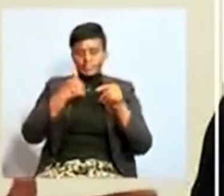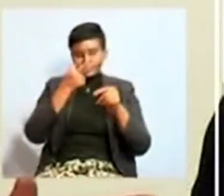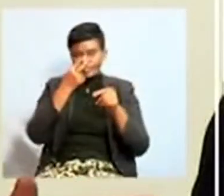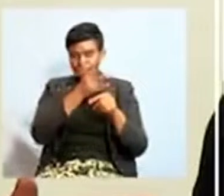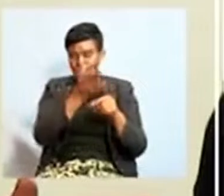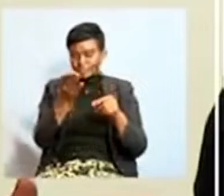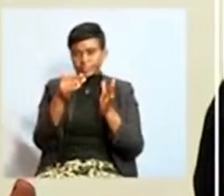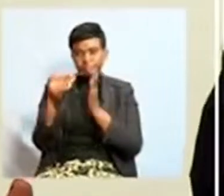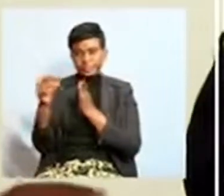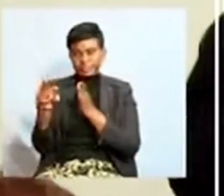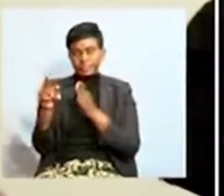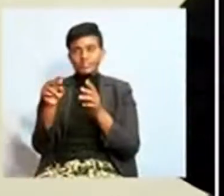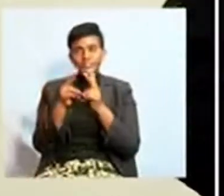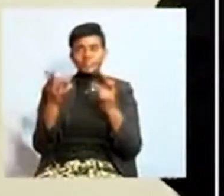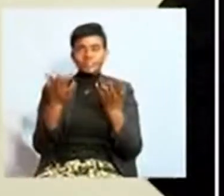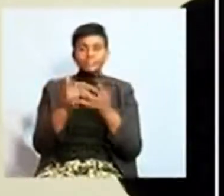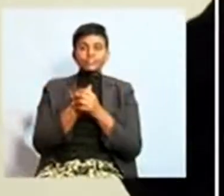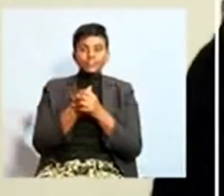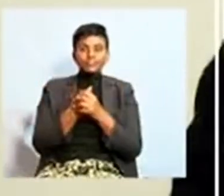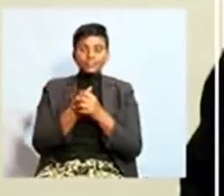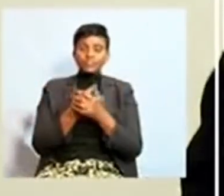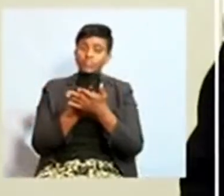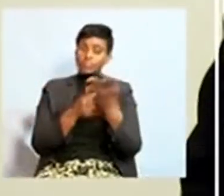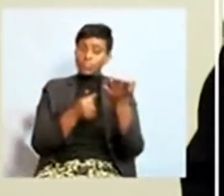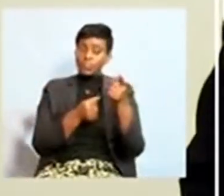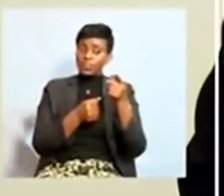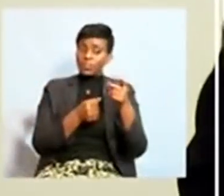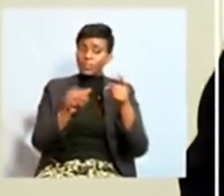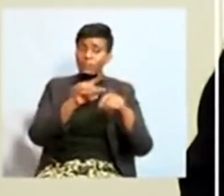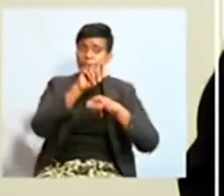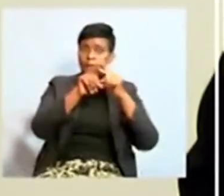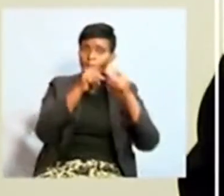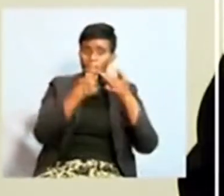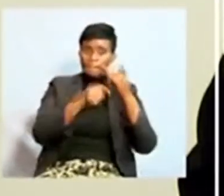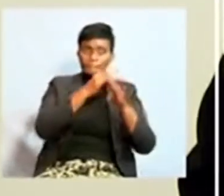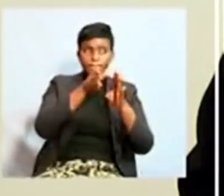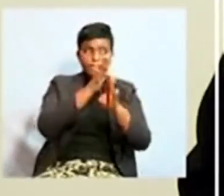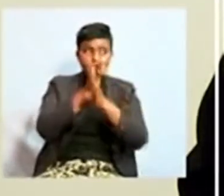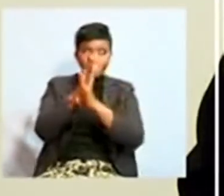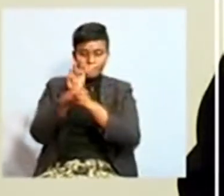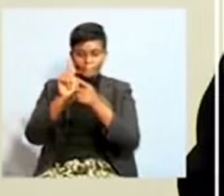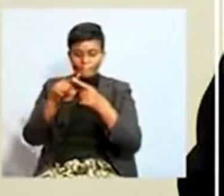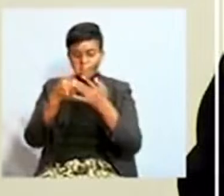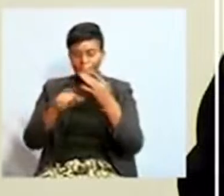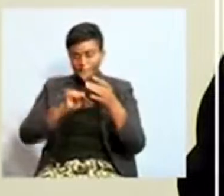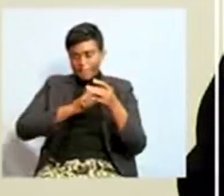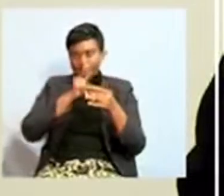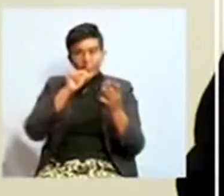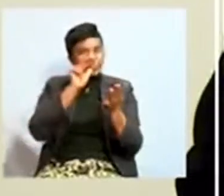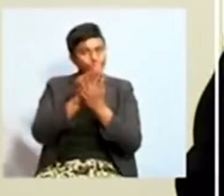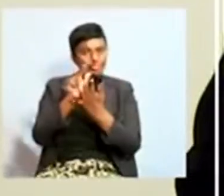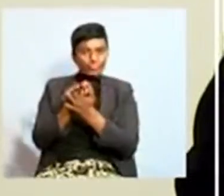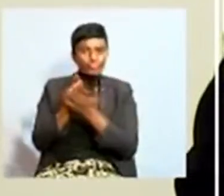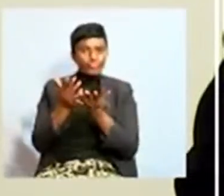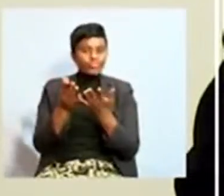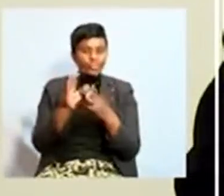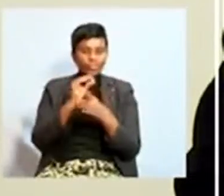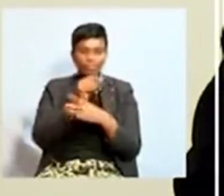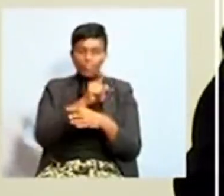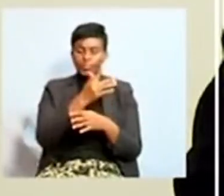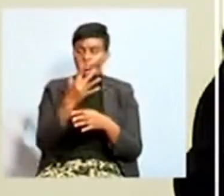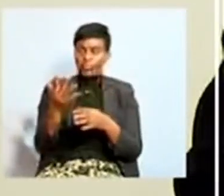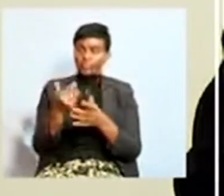that side. So for the question in relation to should we not ratify these